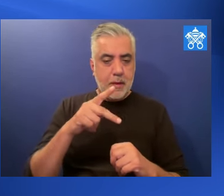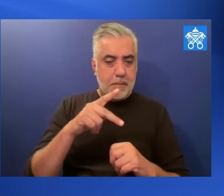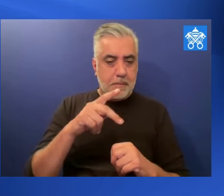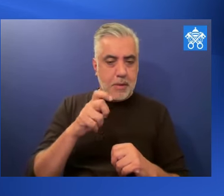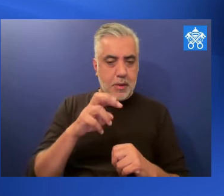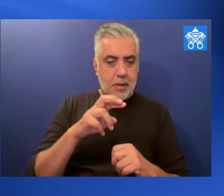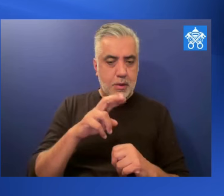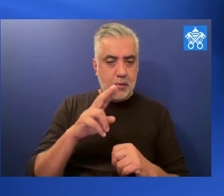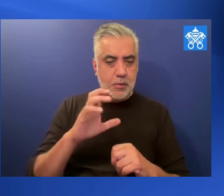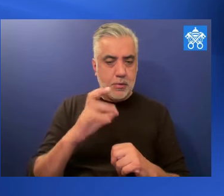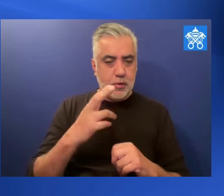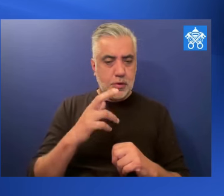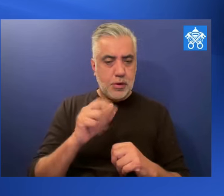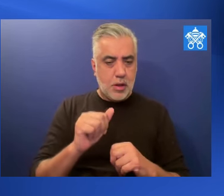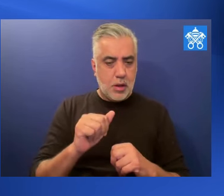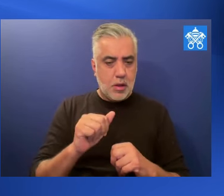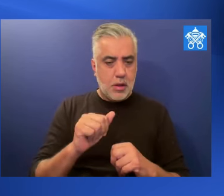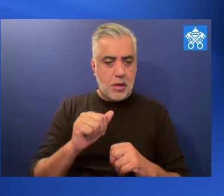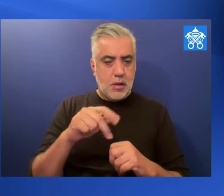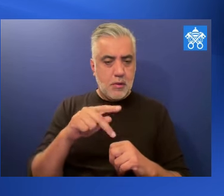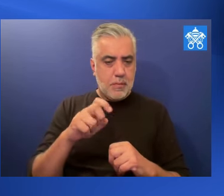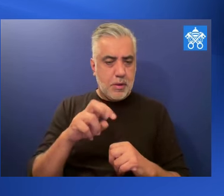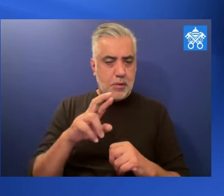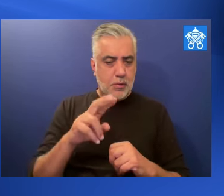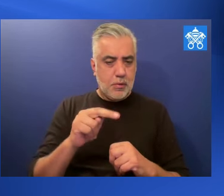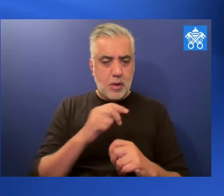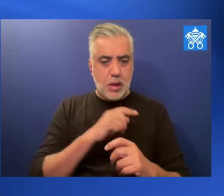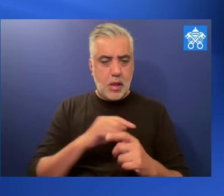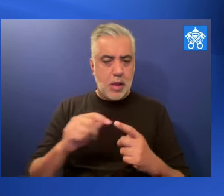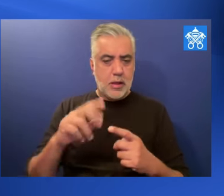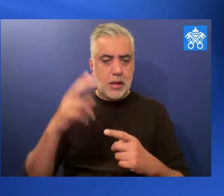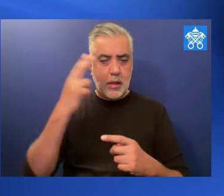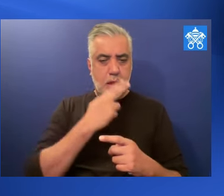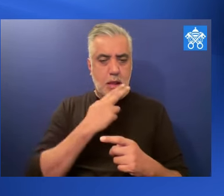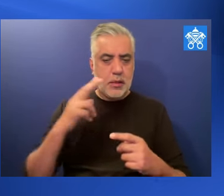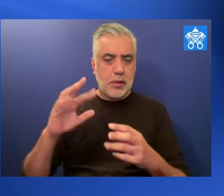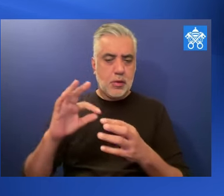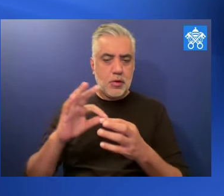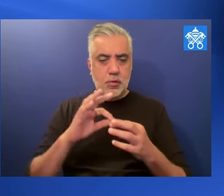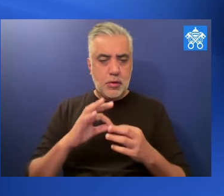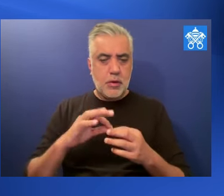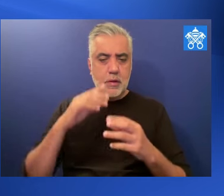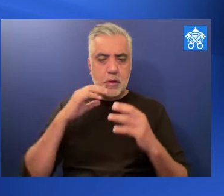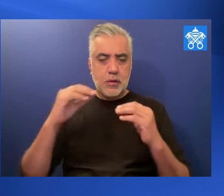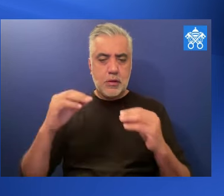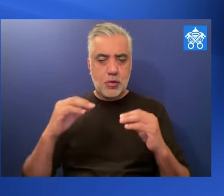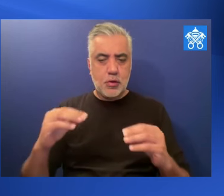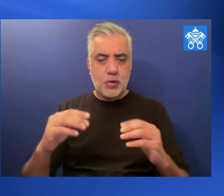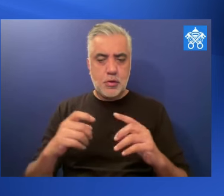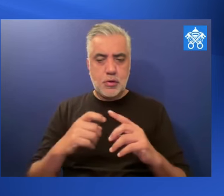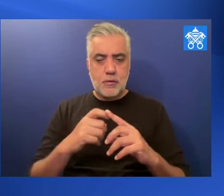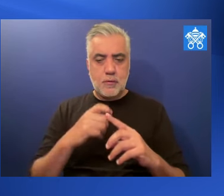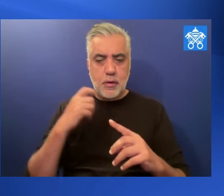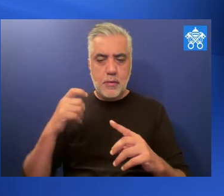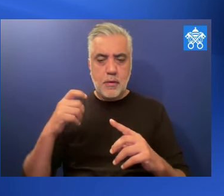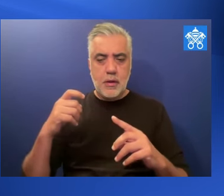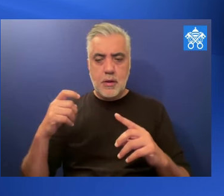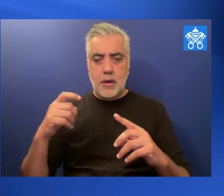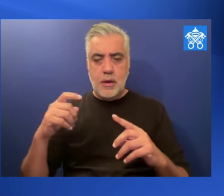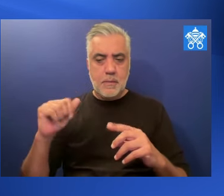Union Catholica and the group Scouts from Calvi I wish you all a blessed